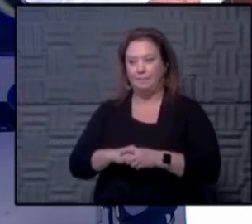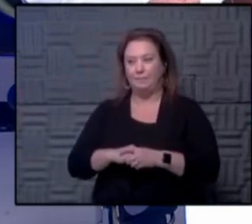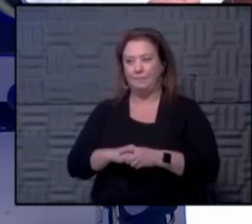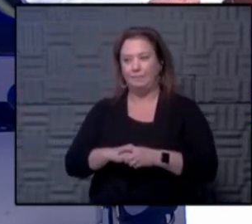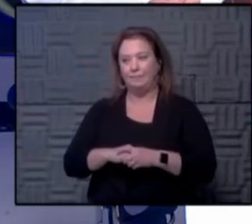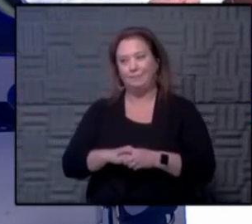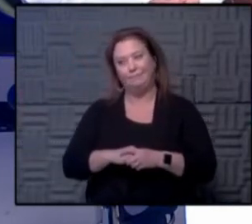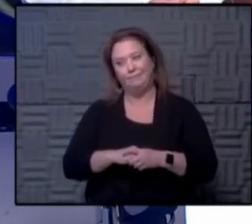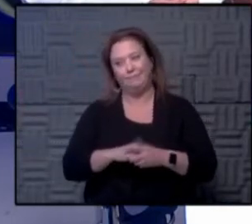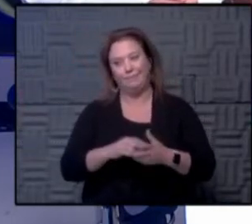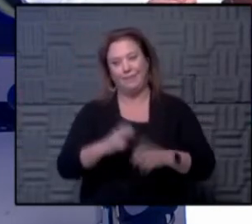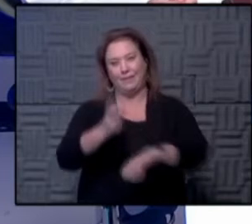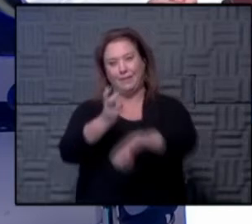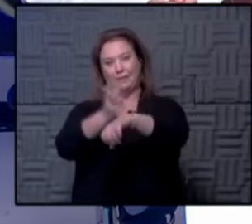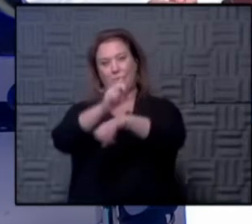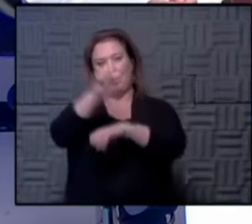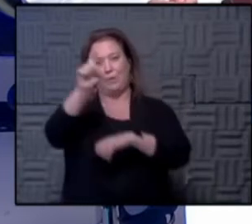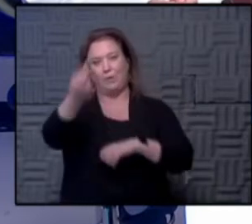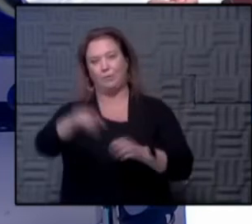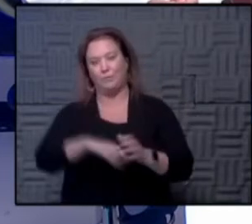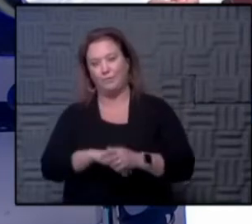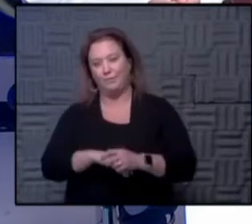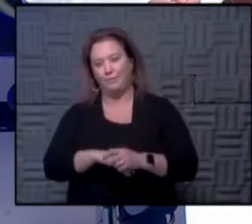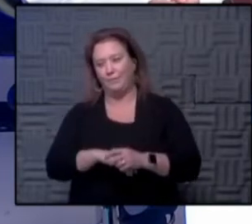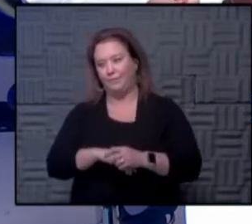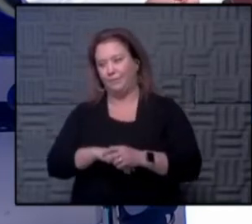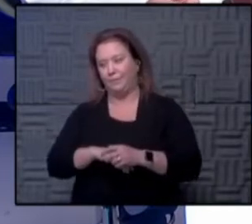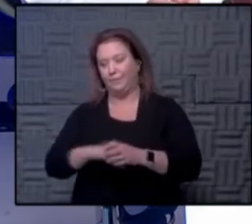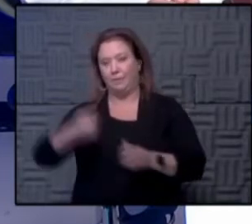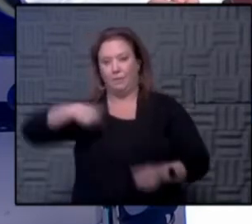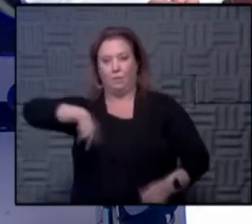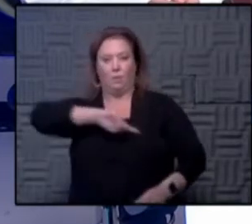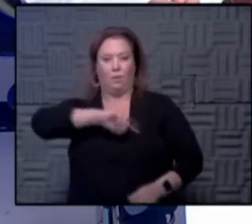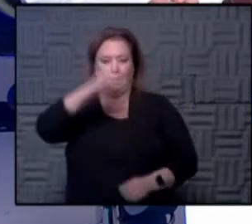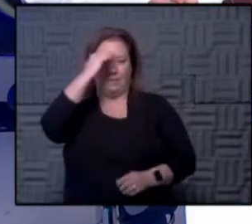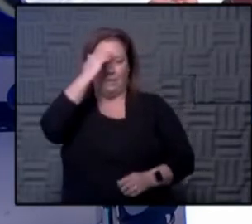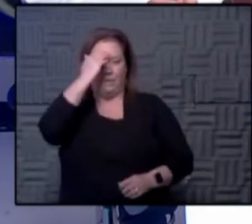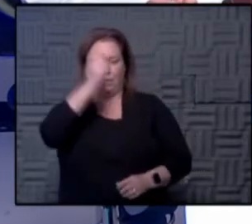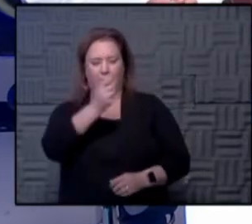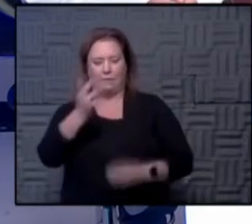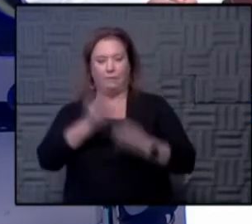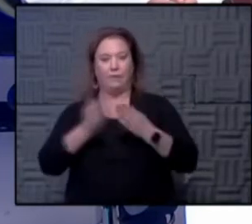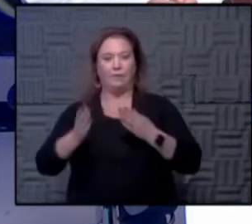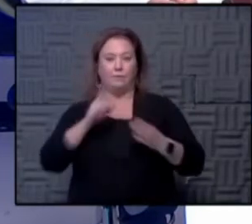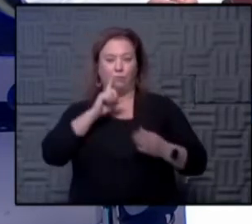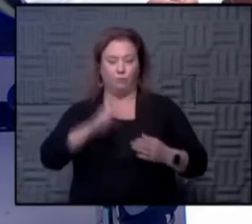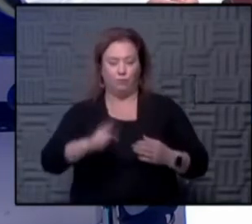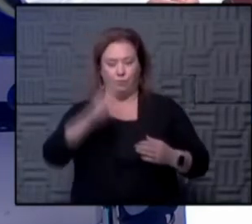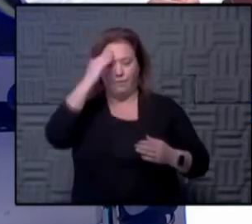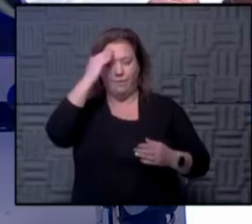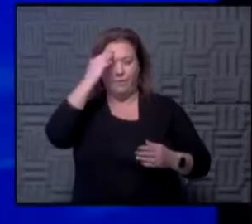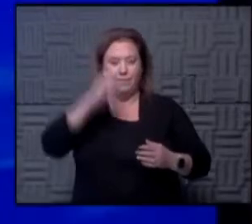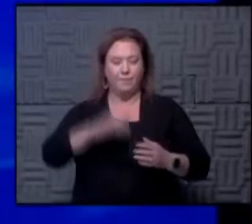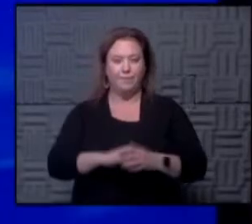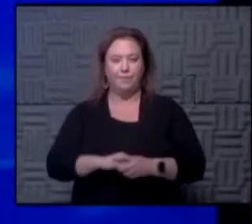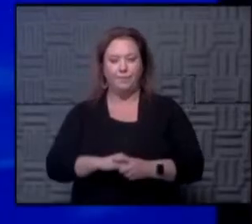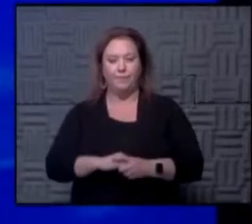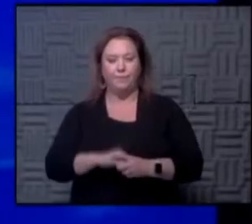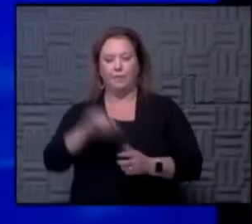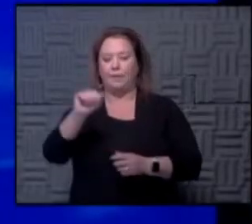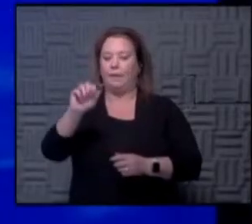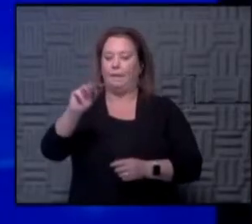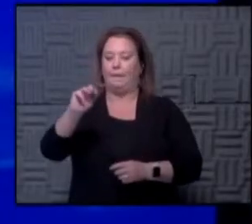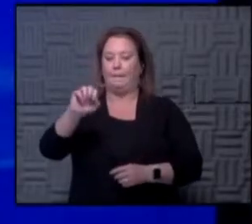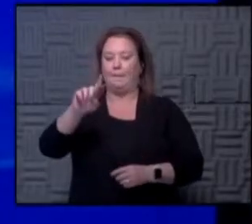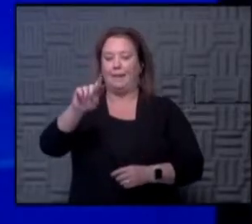Yeah, this is a difficult question. Yeah, I think we know a couple of things with certainty, and then maybe Amanda